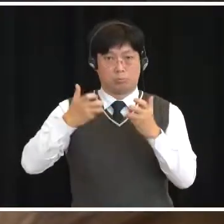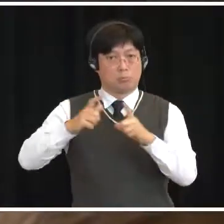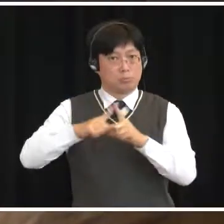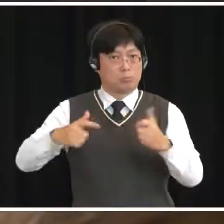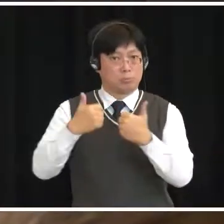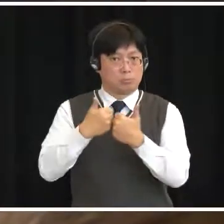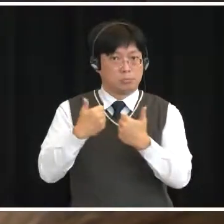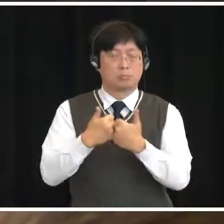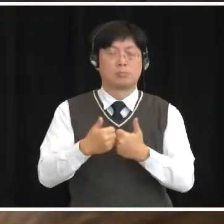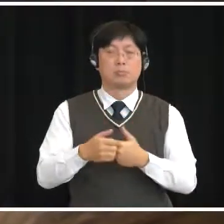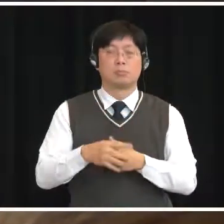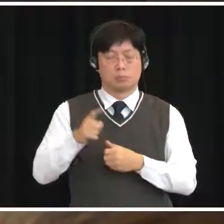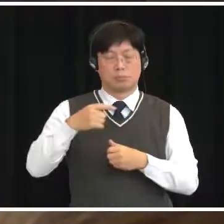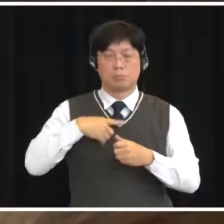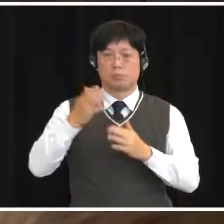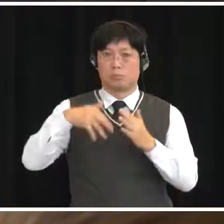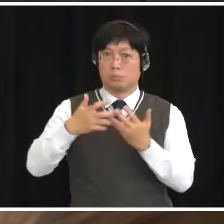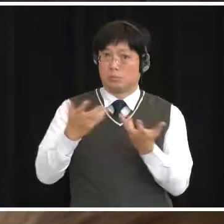So children